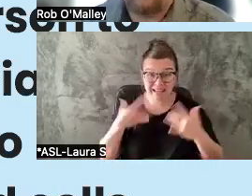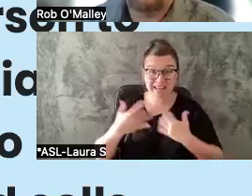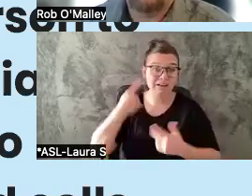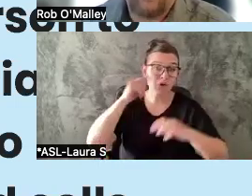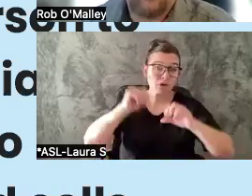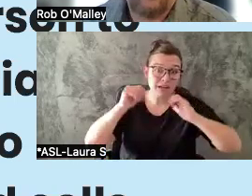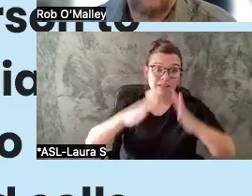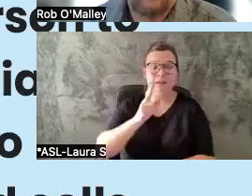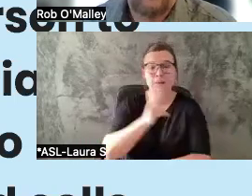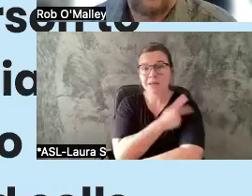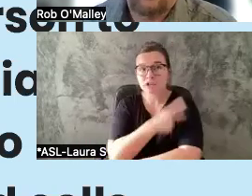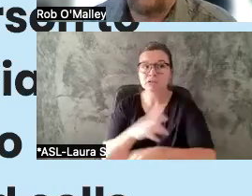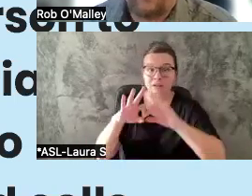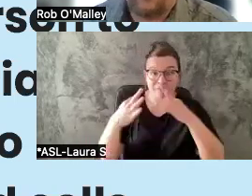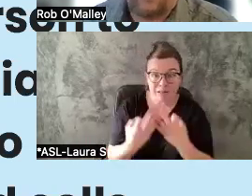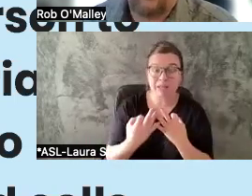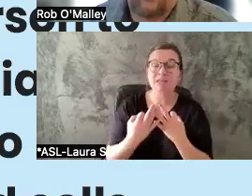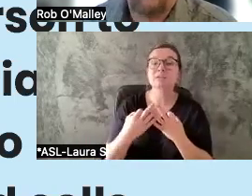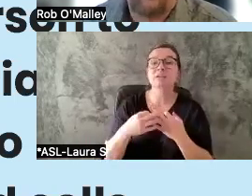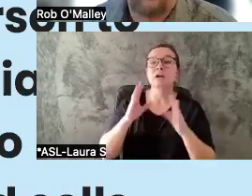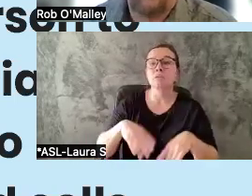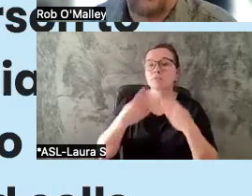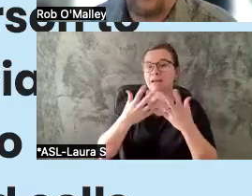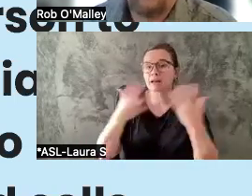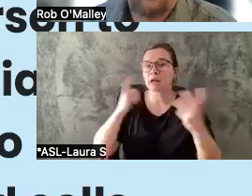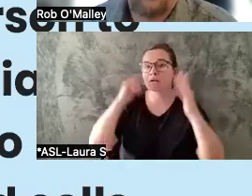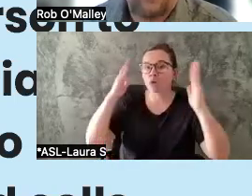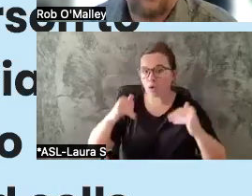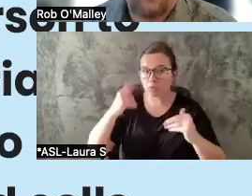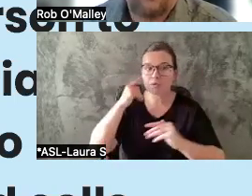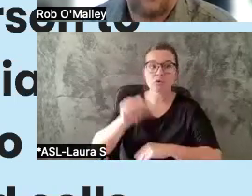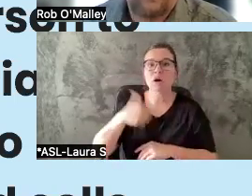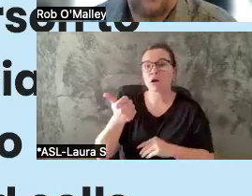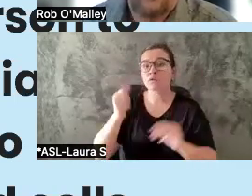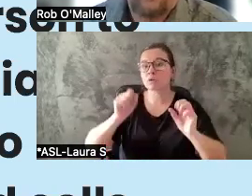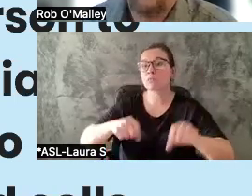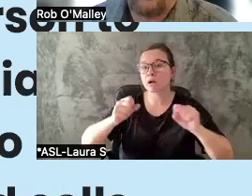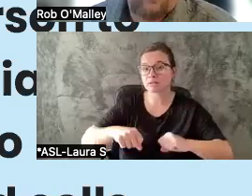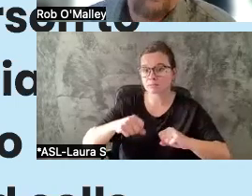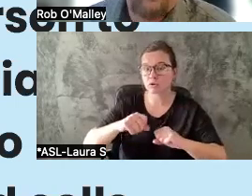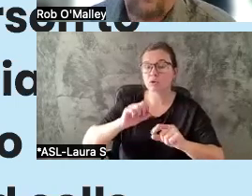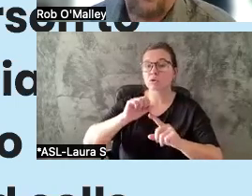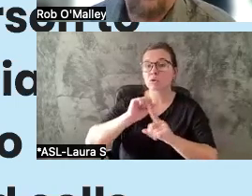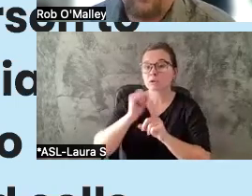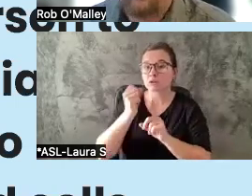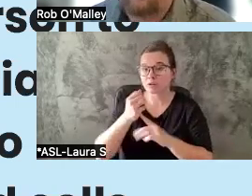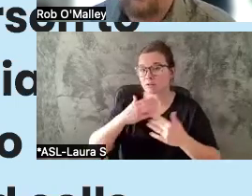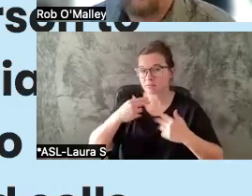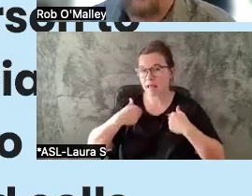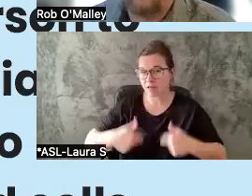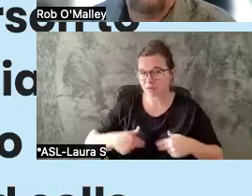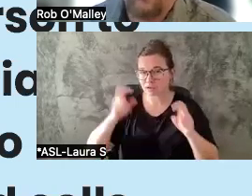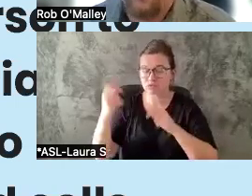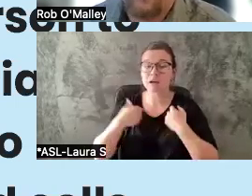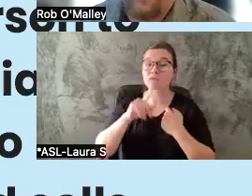scientists, patients, and families, and providing a lot of hope for other potential conditions, there are real